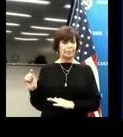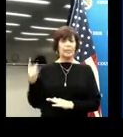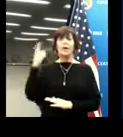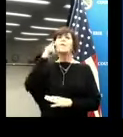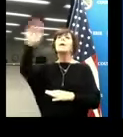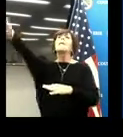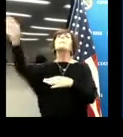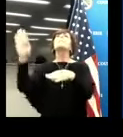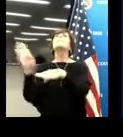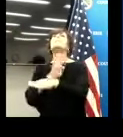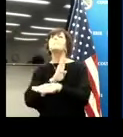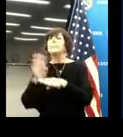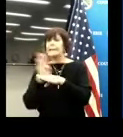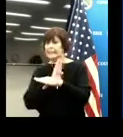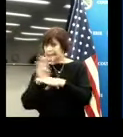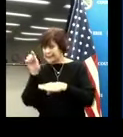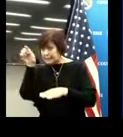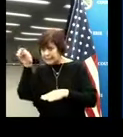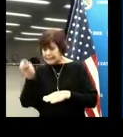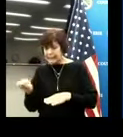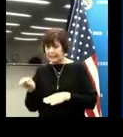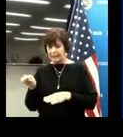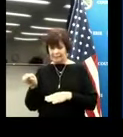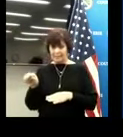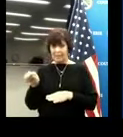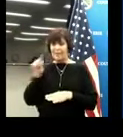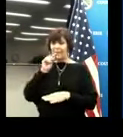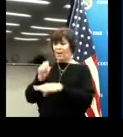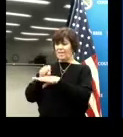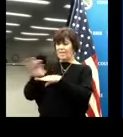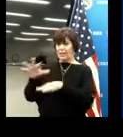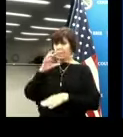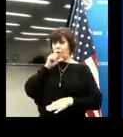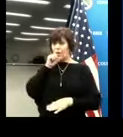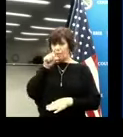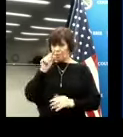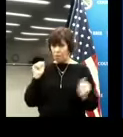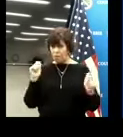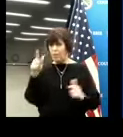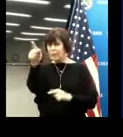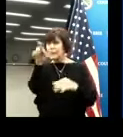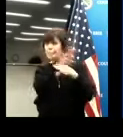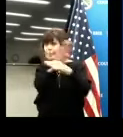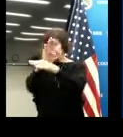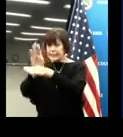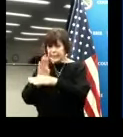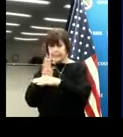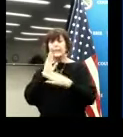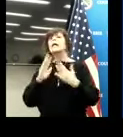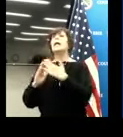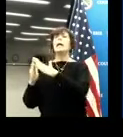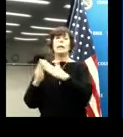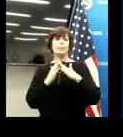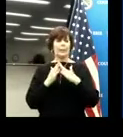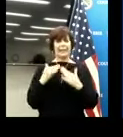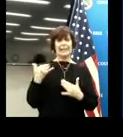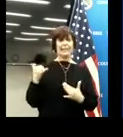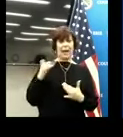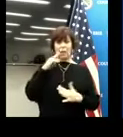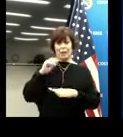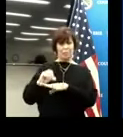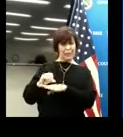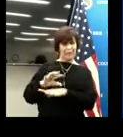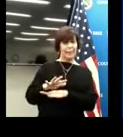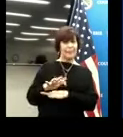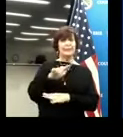business community and the businesses that are affected by the orange zone, and for the communities that are in yellow that will be affected by